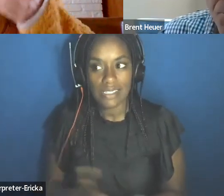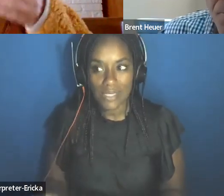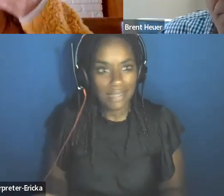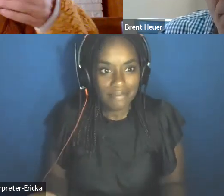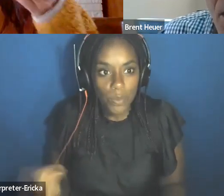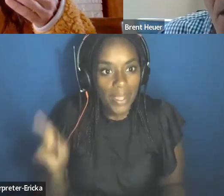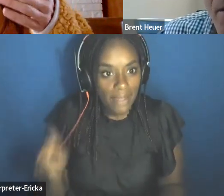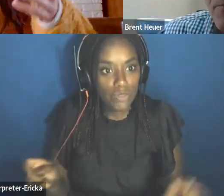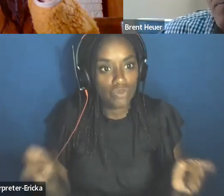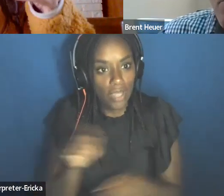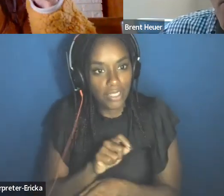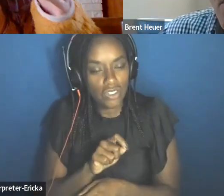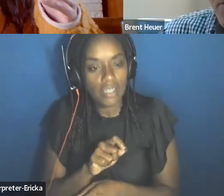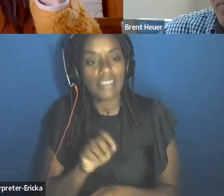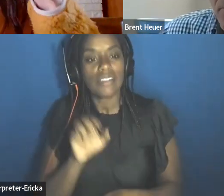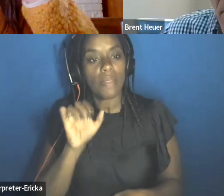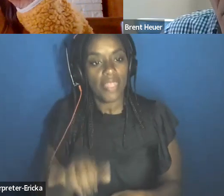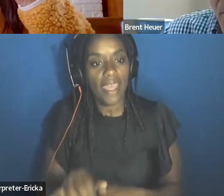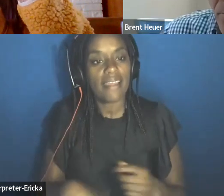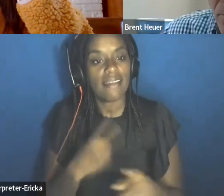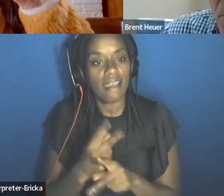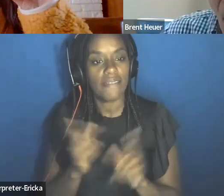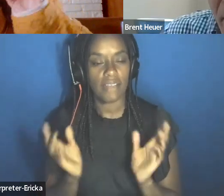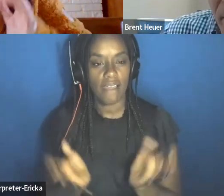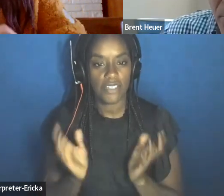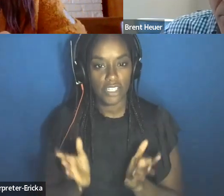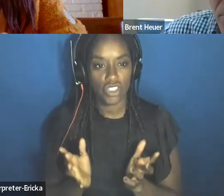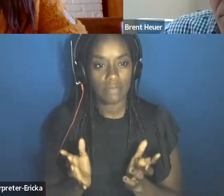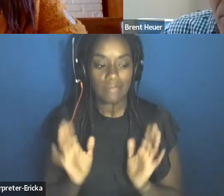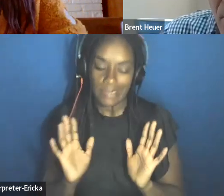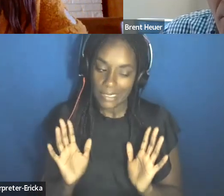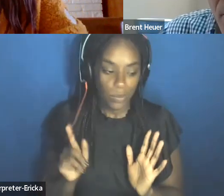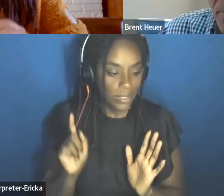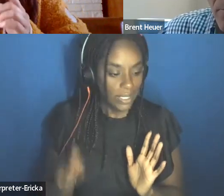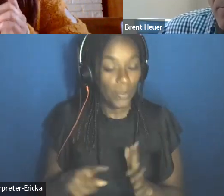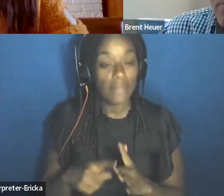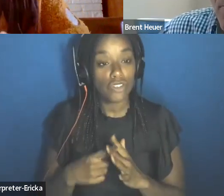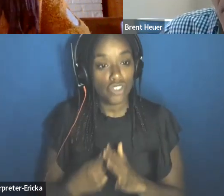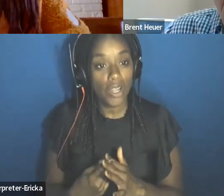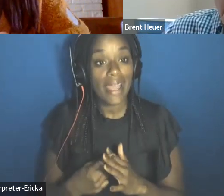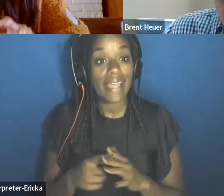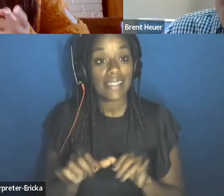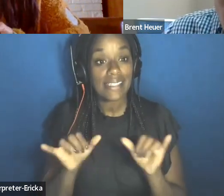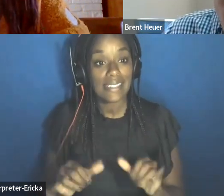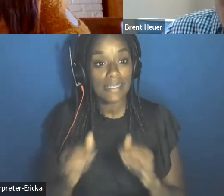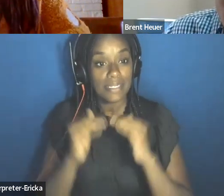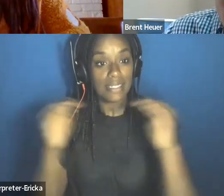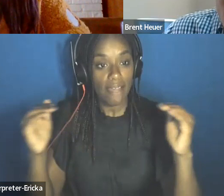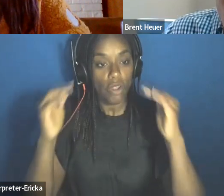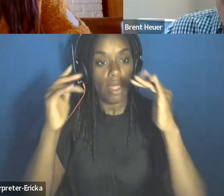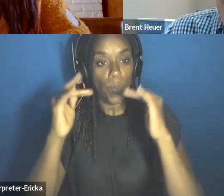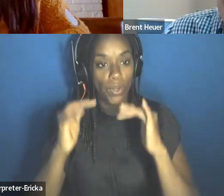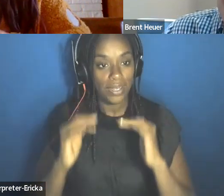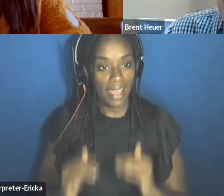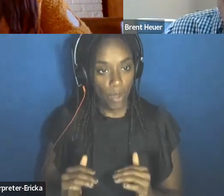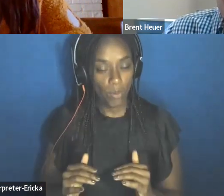this. And so it's having those conversations, because we really have to start at the systems level to try to work down, while trying to help